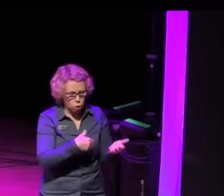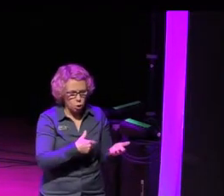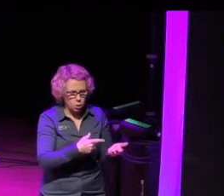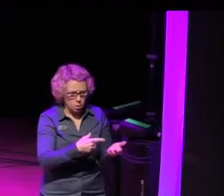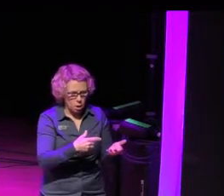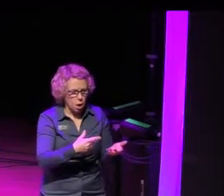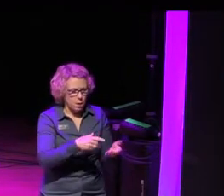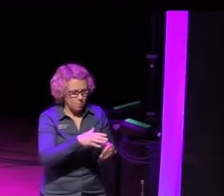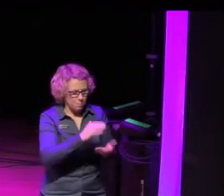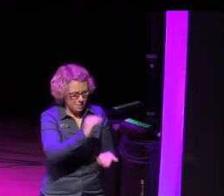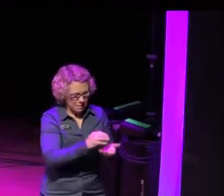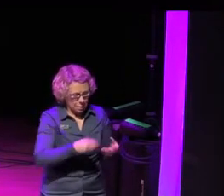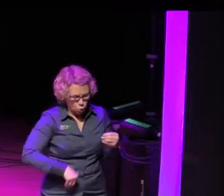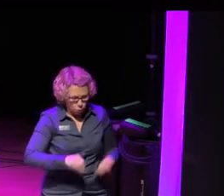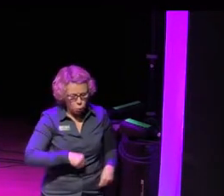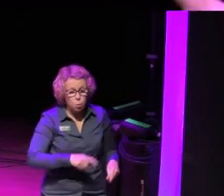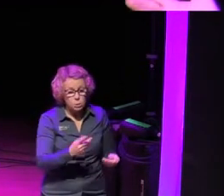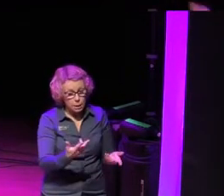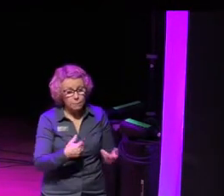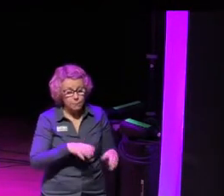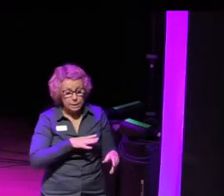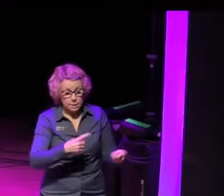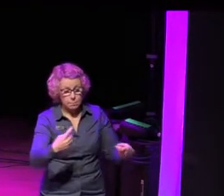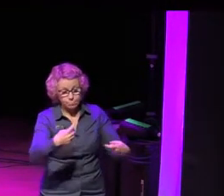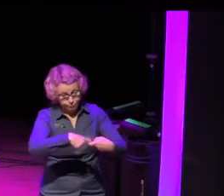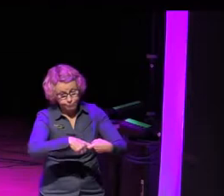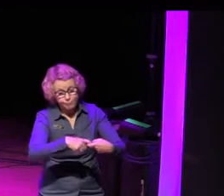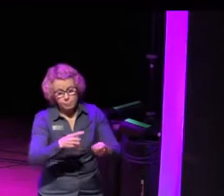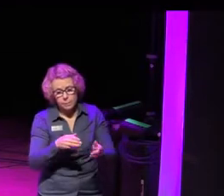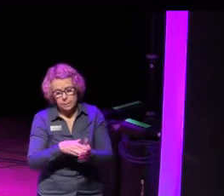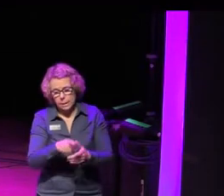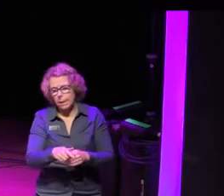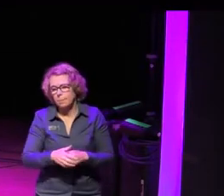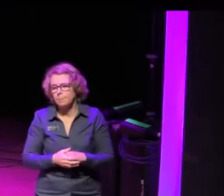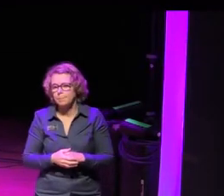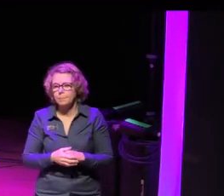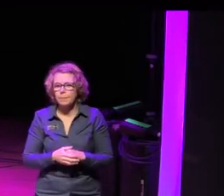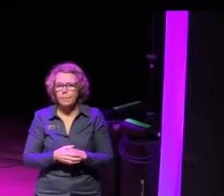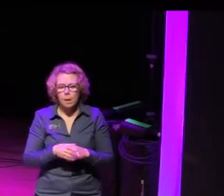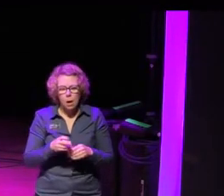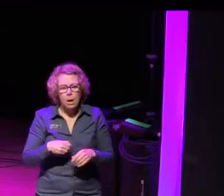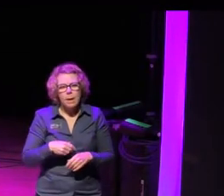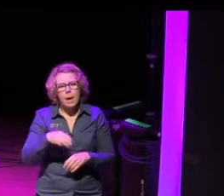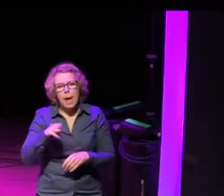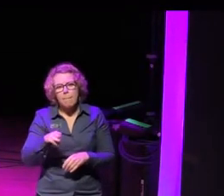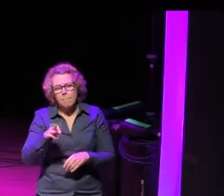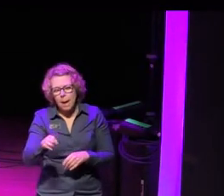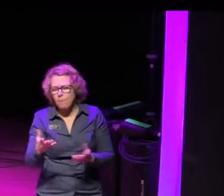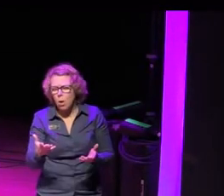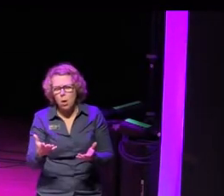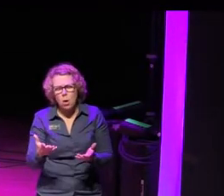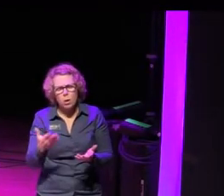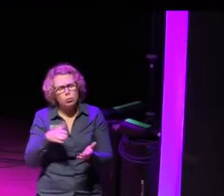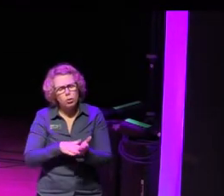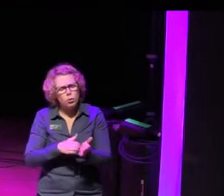of citizens. Finally, you asked me, what can human rights bring to it?